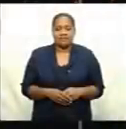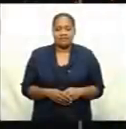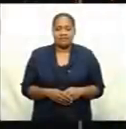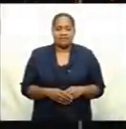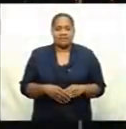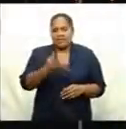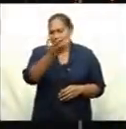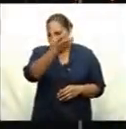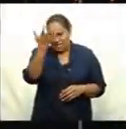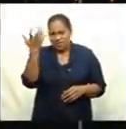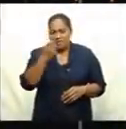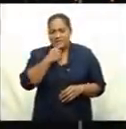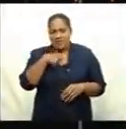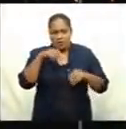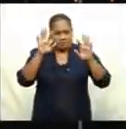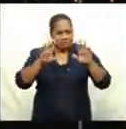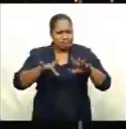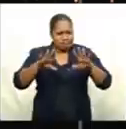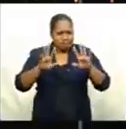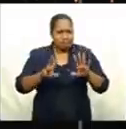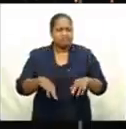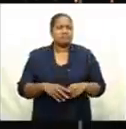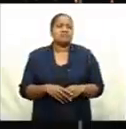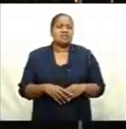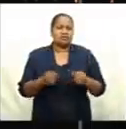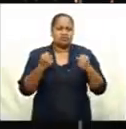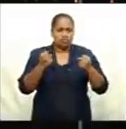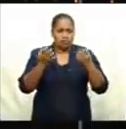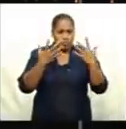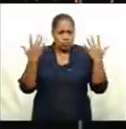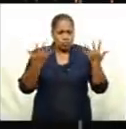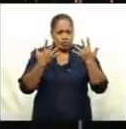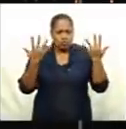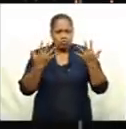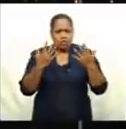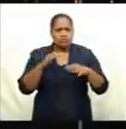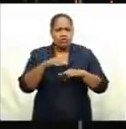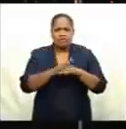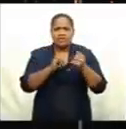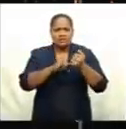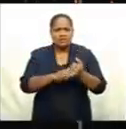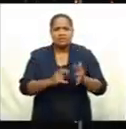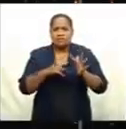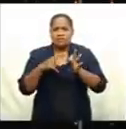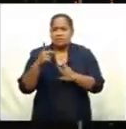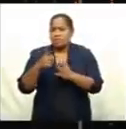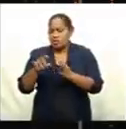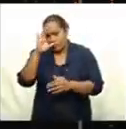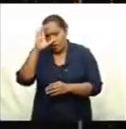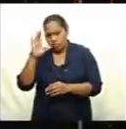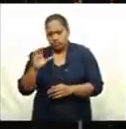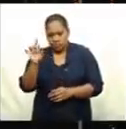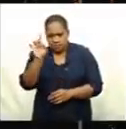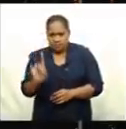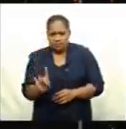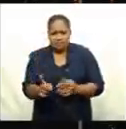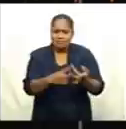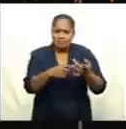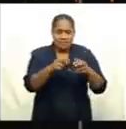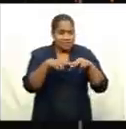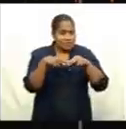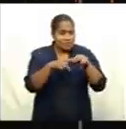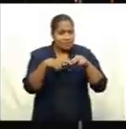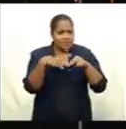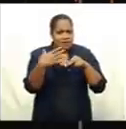Cloudy conditions with a few showers and fresh to strong winds were experienced over the southern and eastern parts of the country today. The rest of Fiji